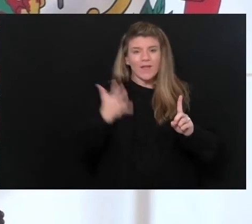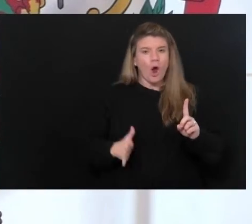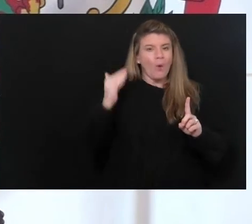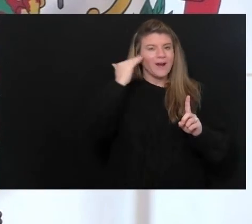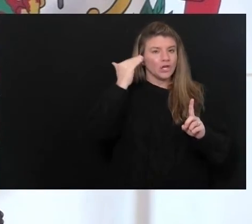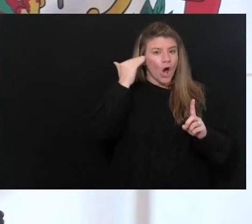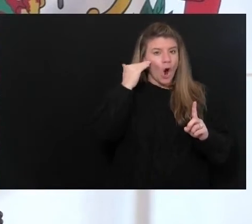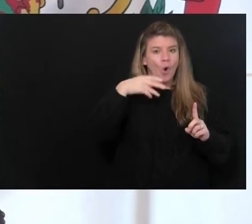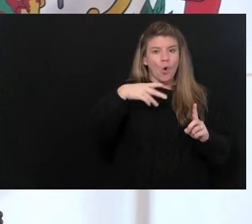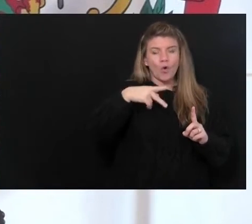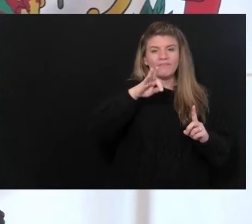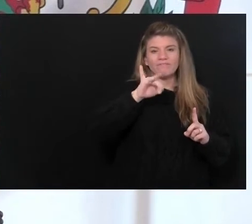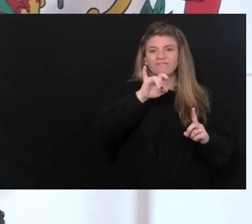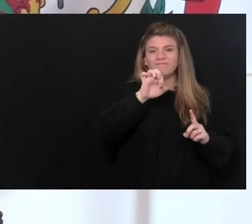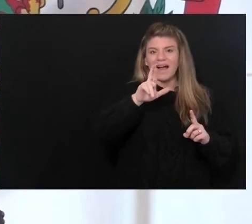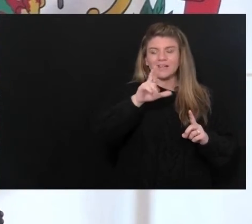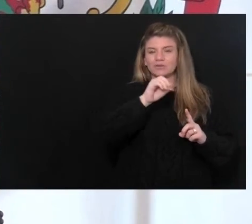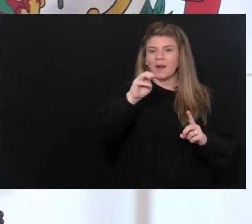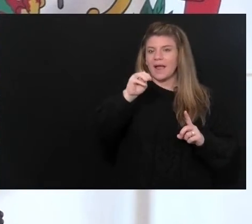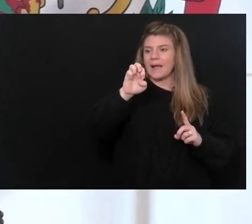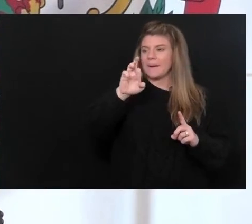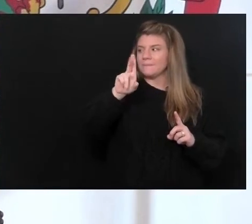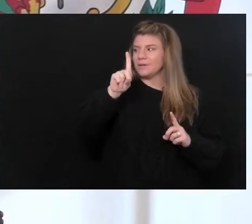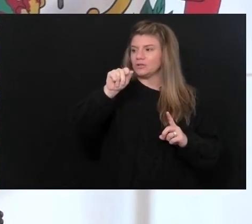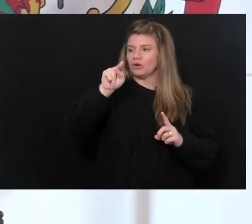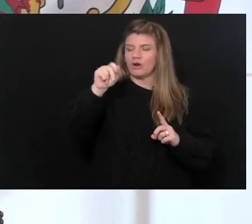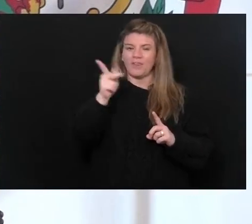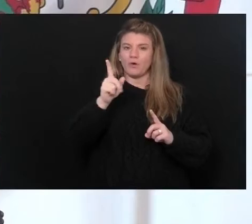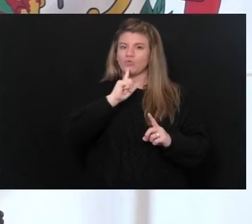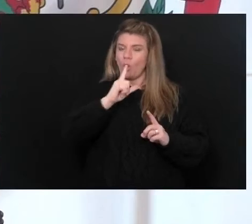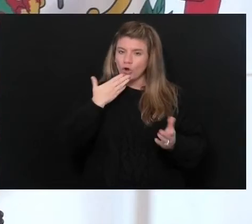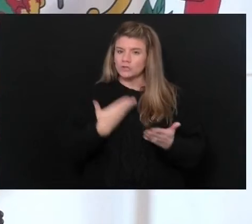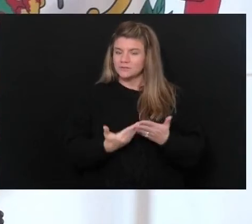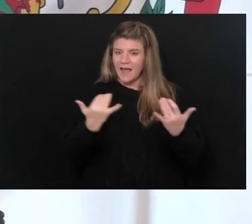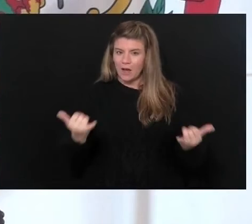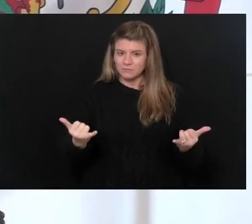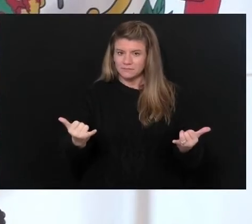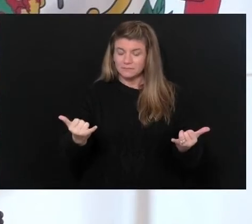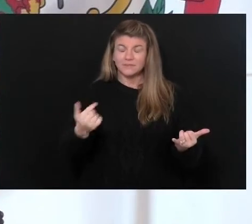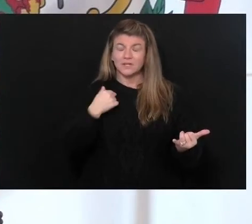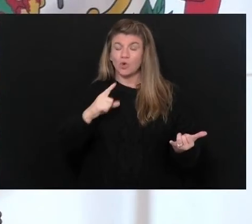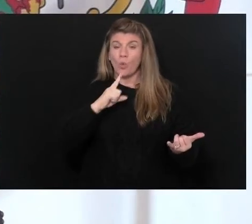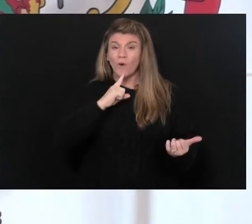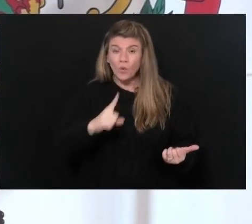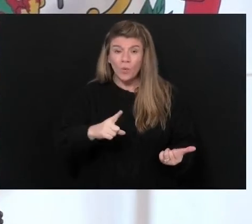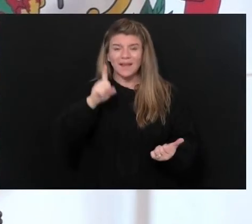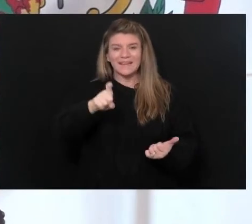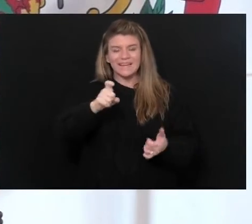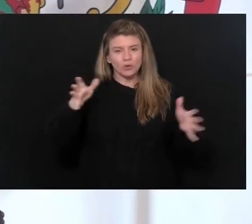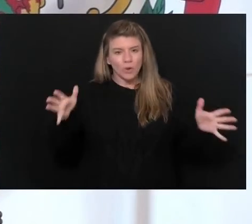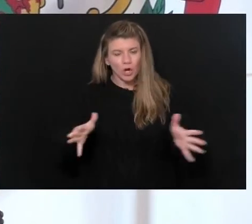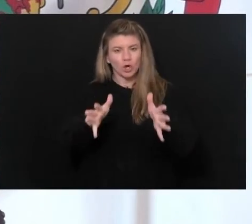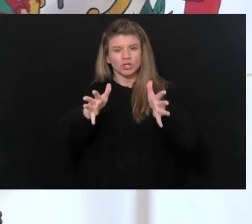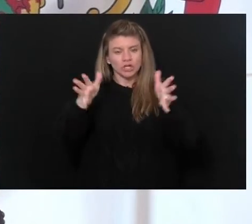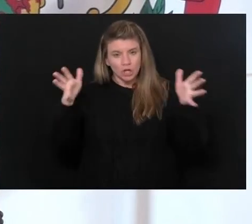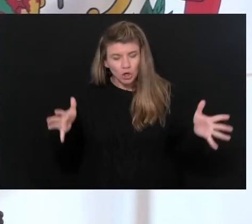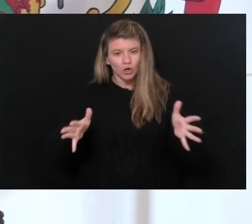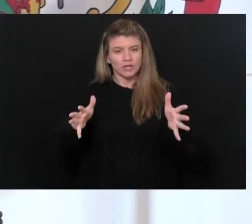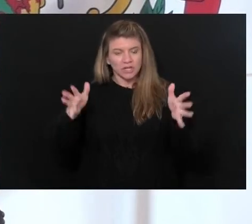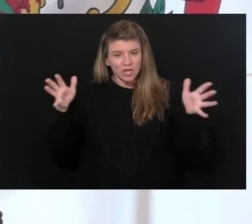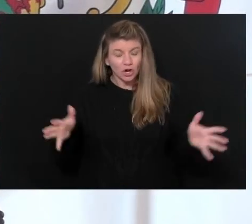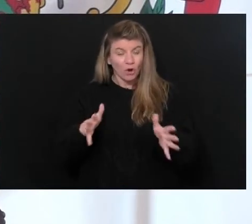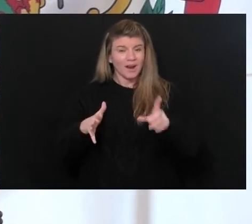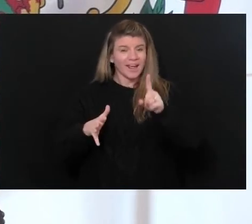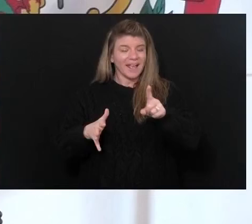the Pfizer and Moderna vaccines are right now. And so we really need to encourage. If